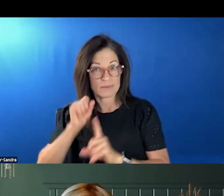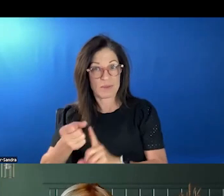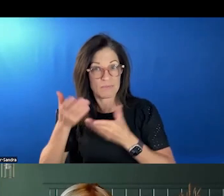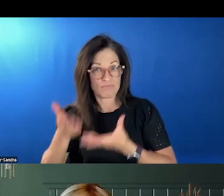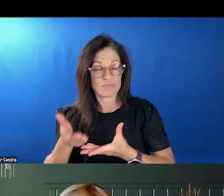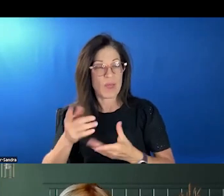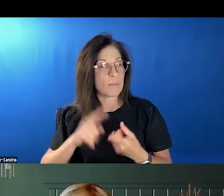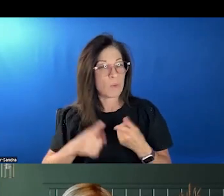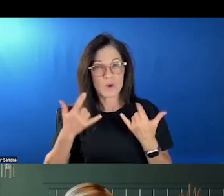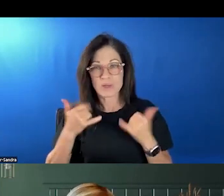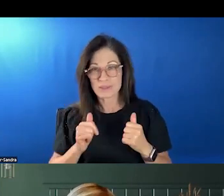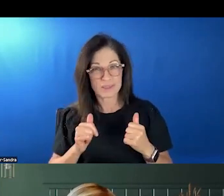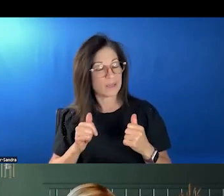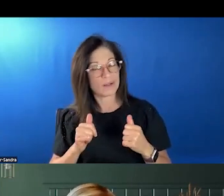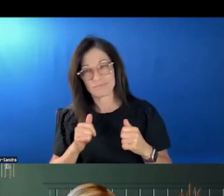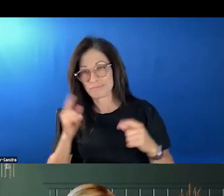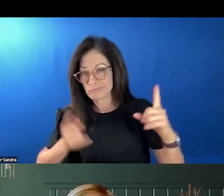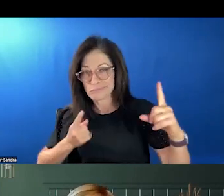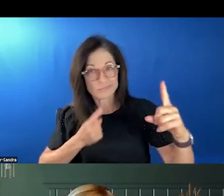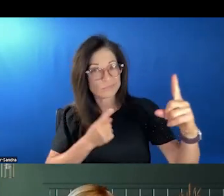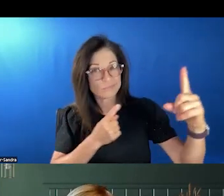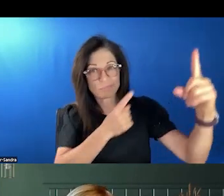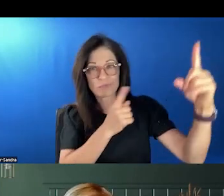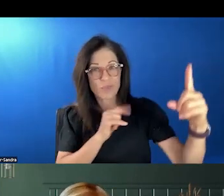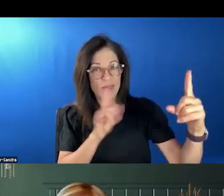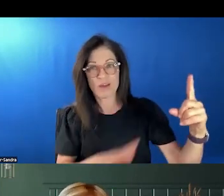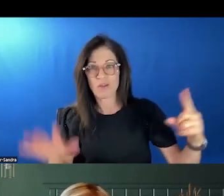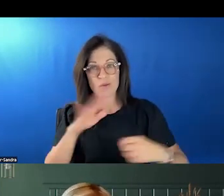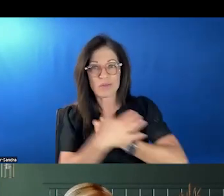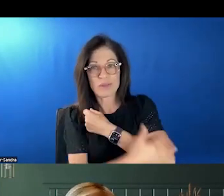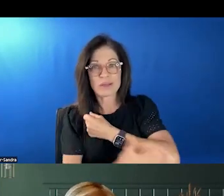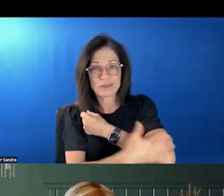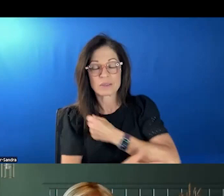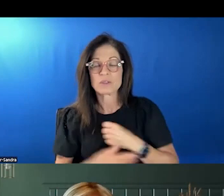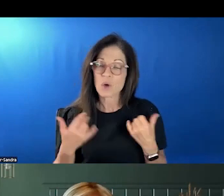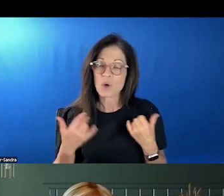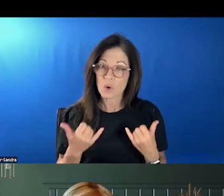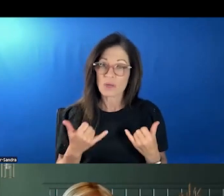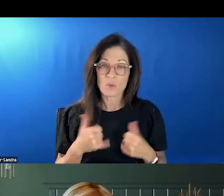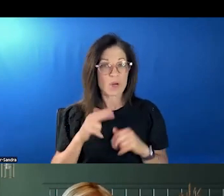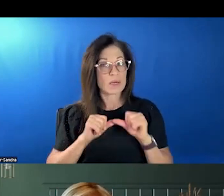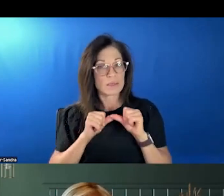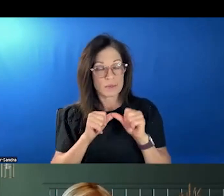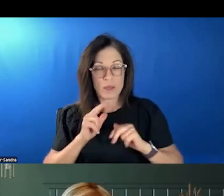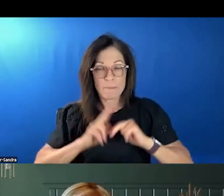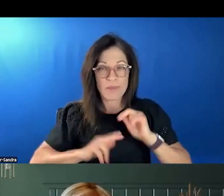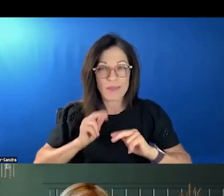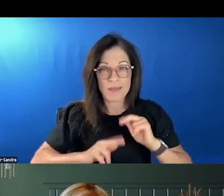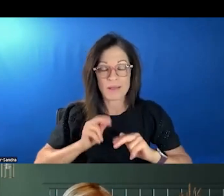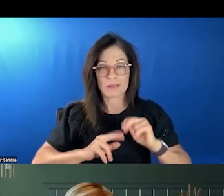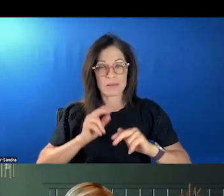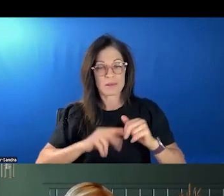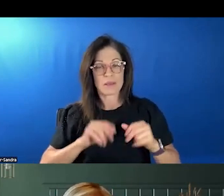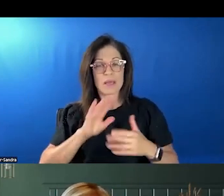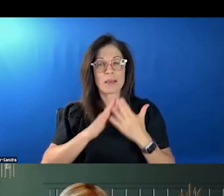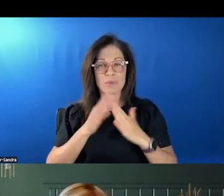way from that across our nation. So we're continuing to build, law enforcement is continuing to build